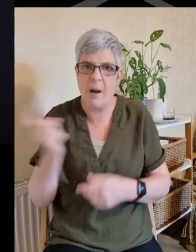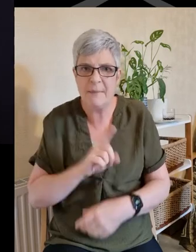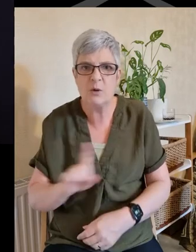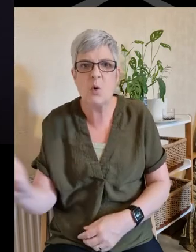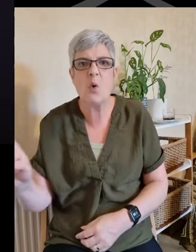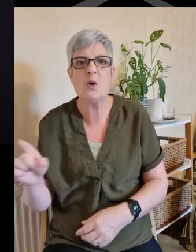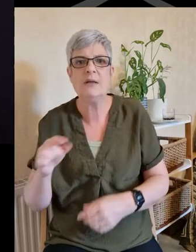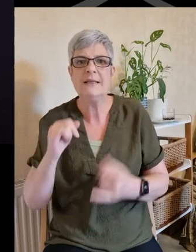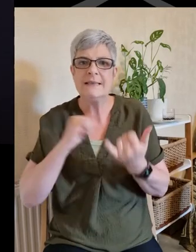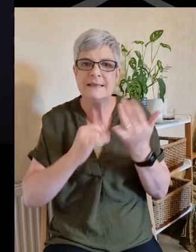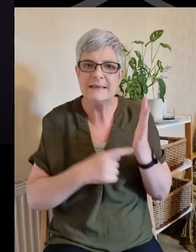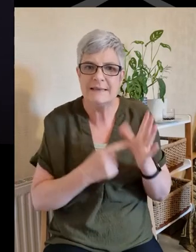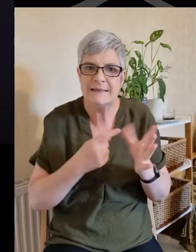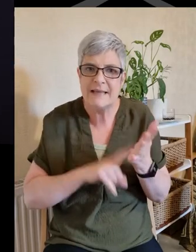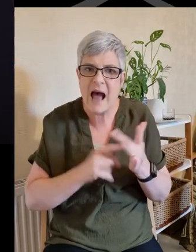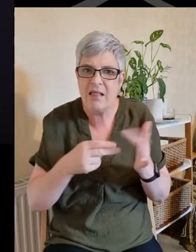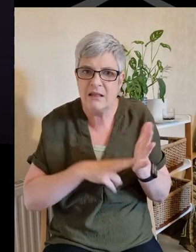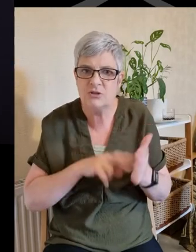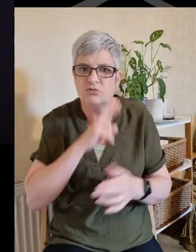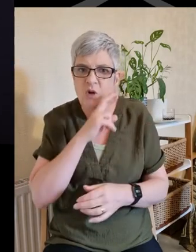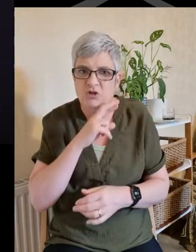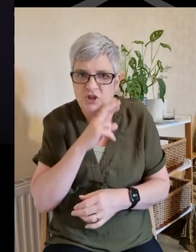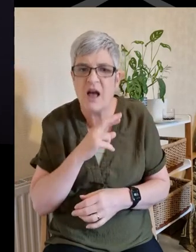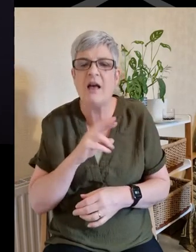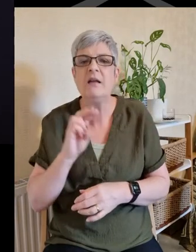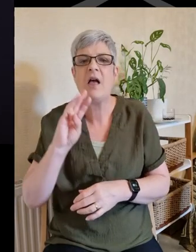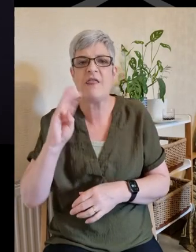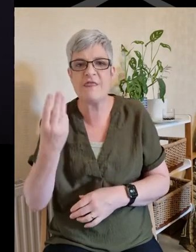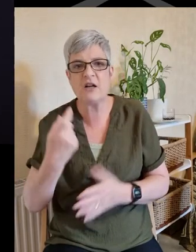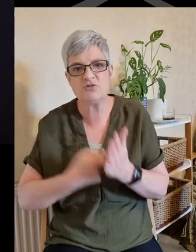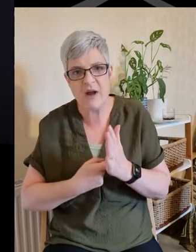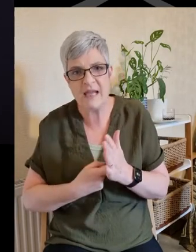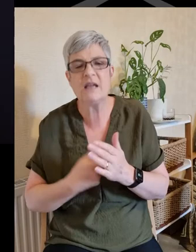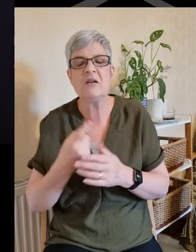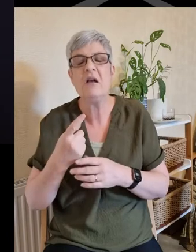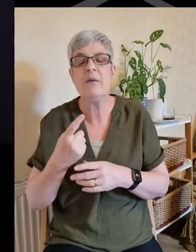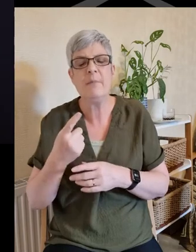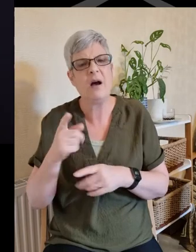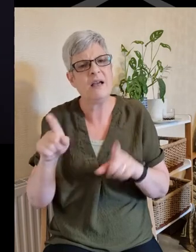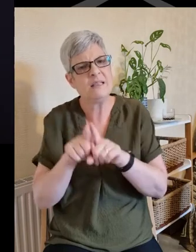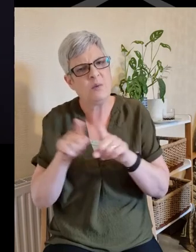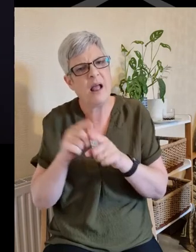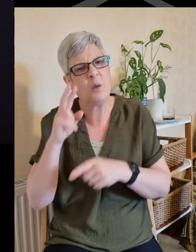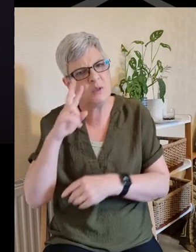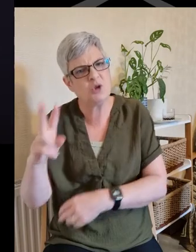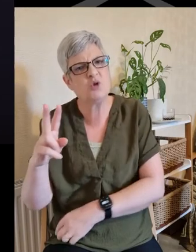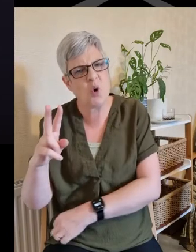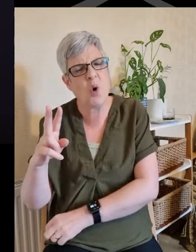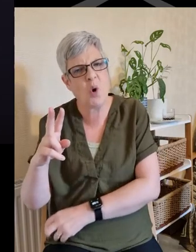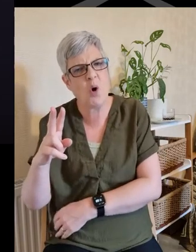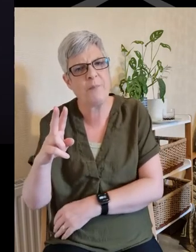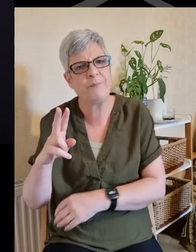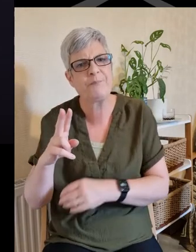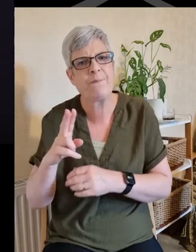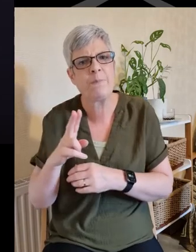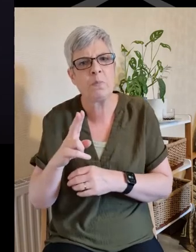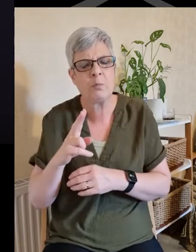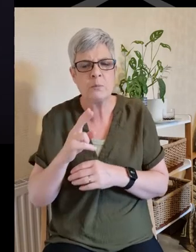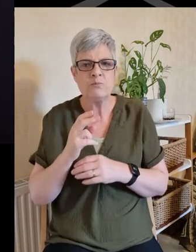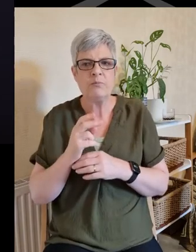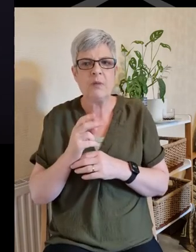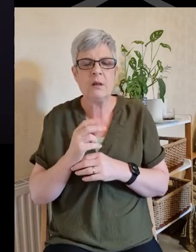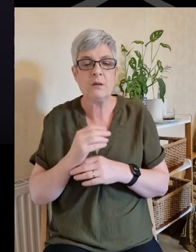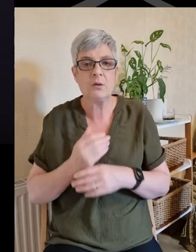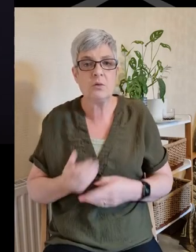on. But we also saw in that century, and moving more and more emphatically into this century, the